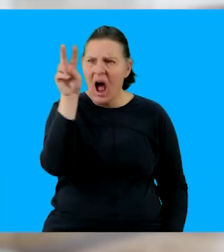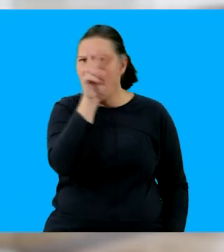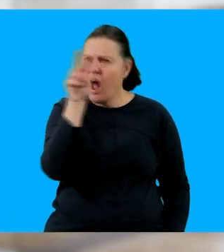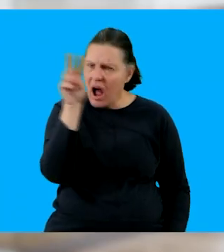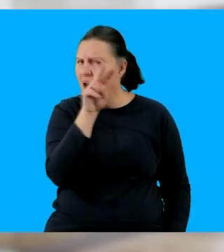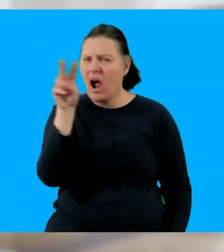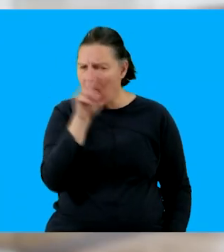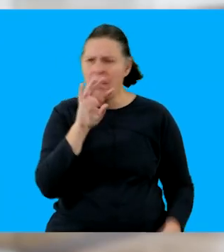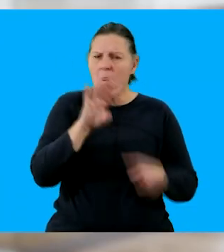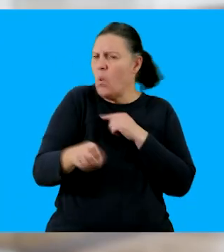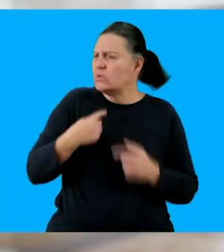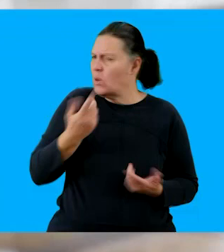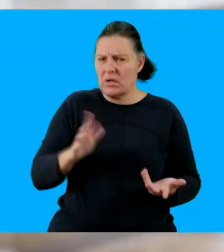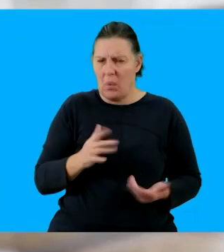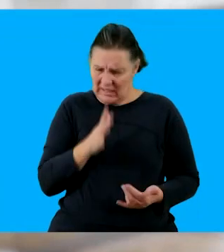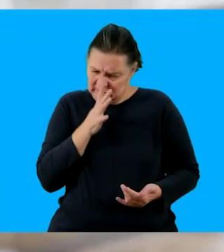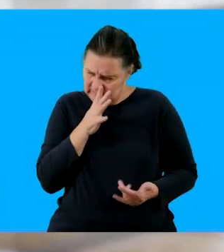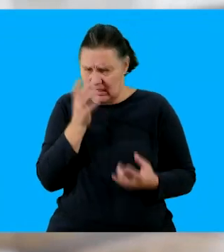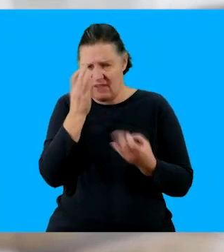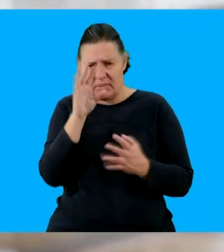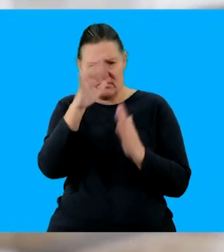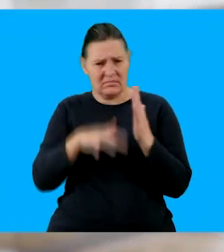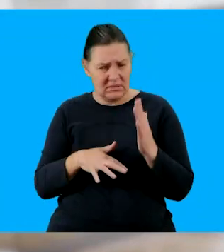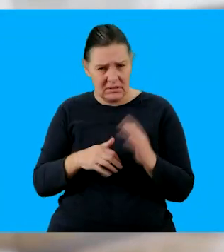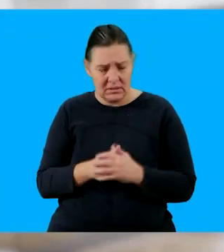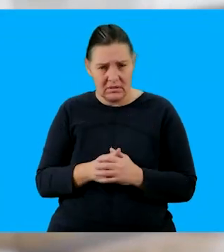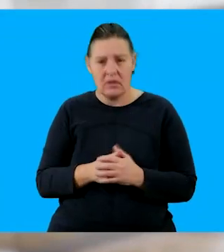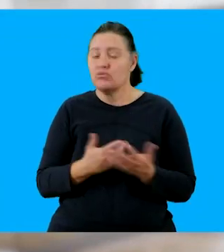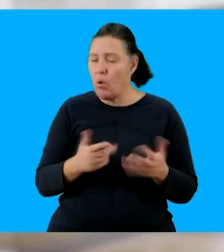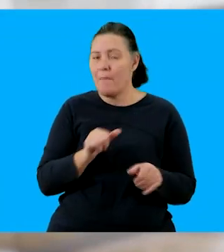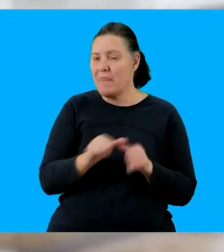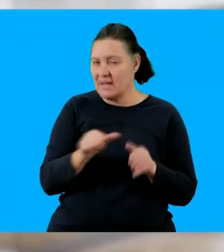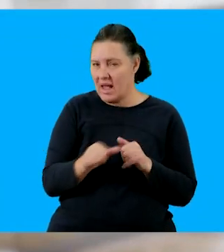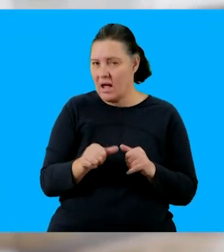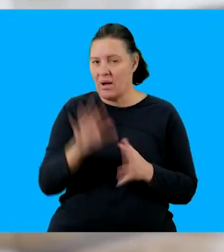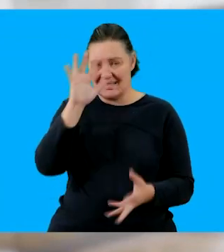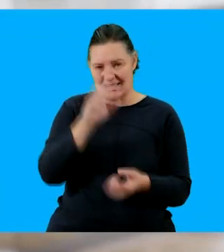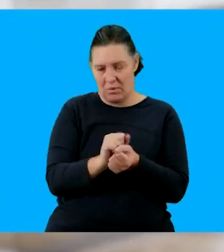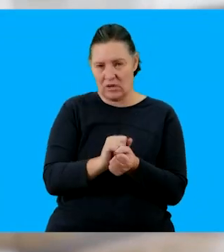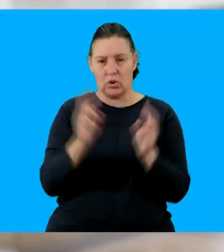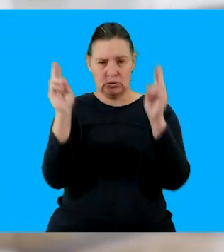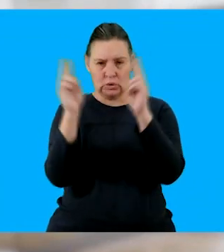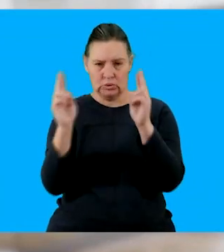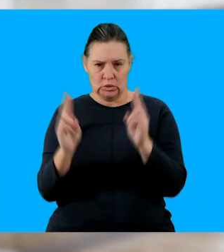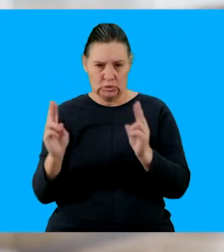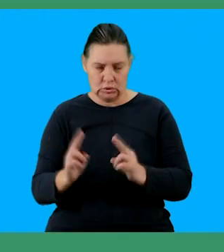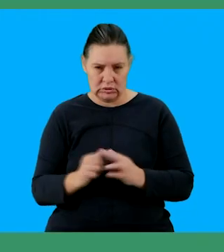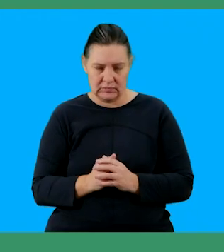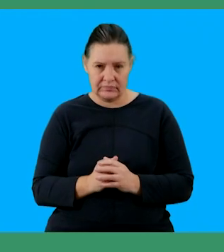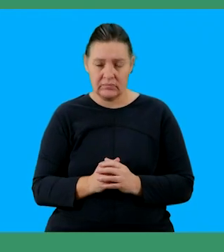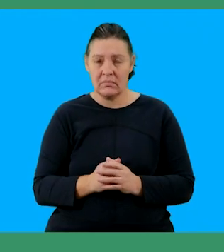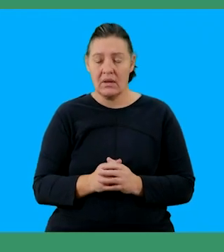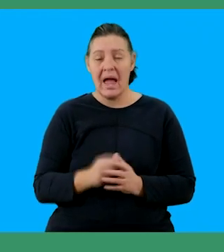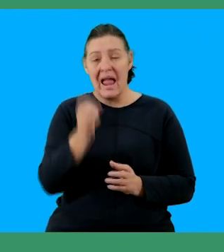you're trying to present because there's a lot of information that you've included on the transparency. So it has to be summarized. Keep